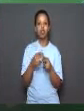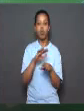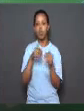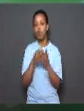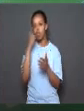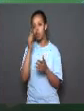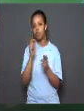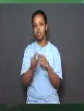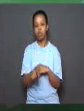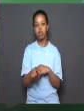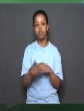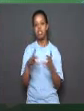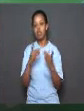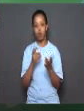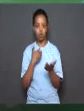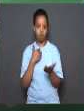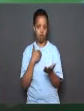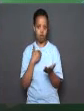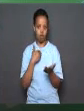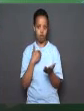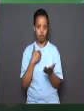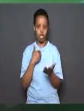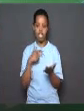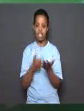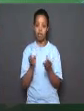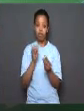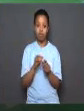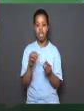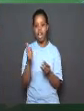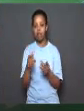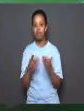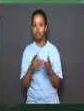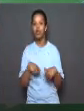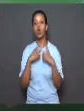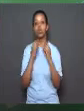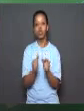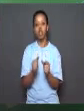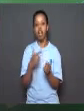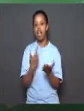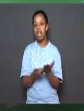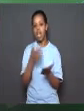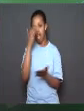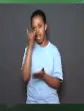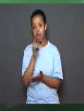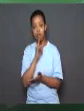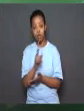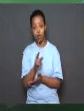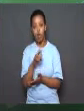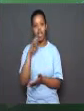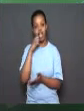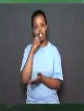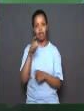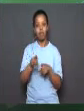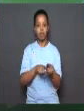of the subclasses or even the subclasses. This is why the